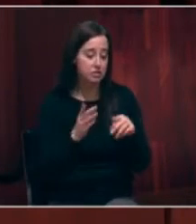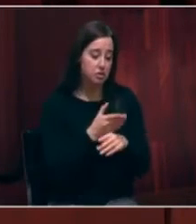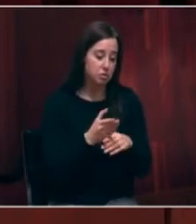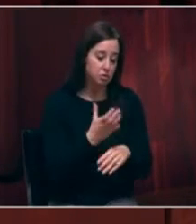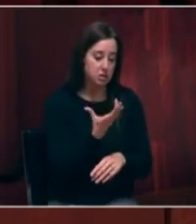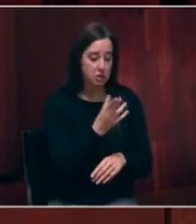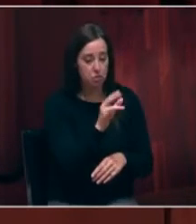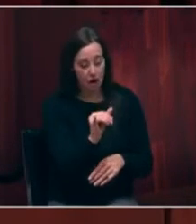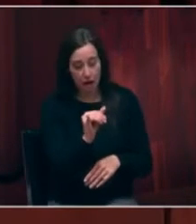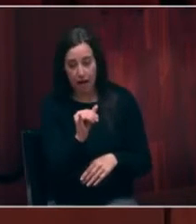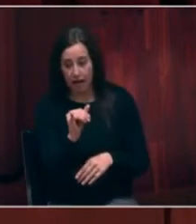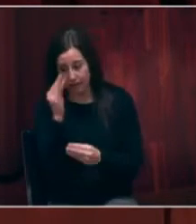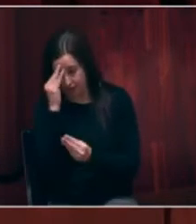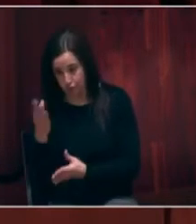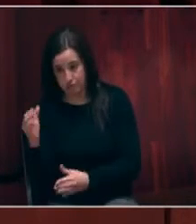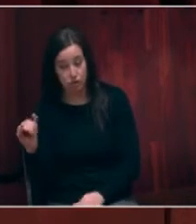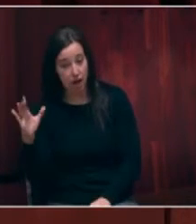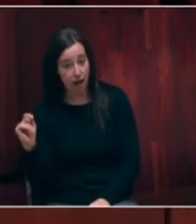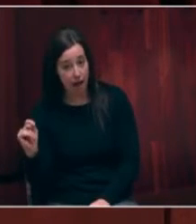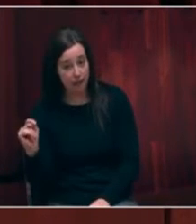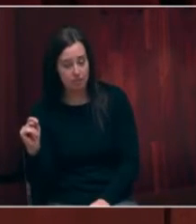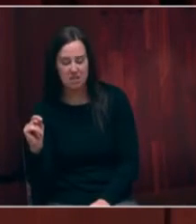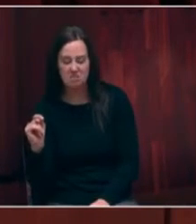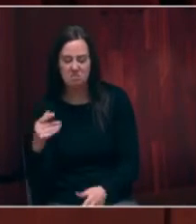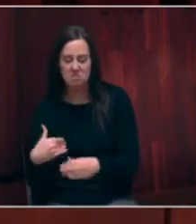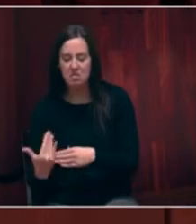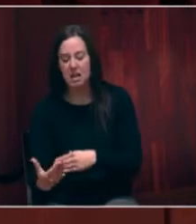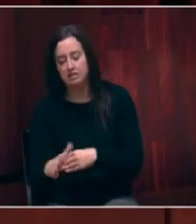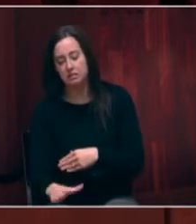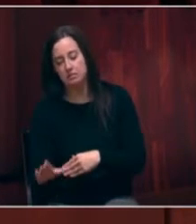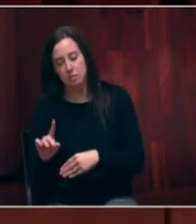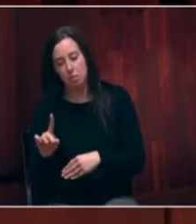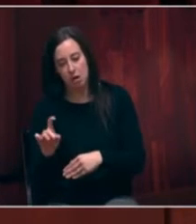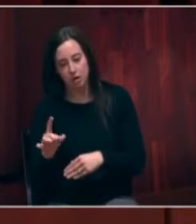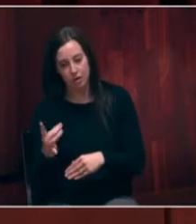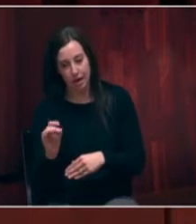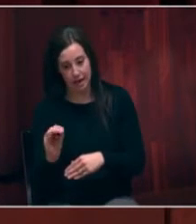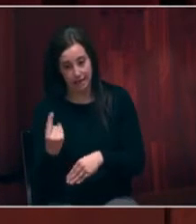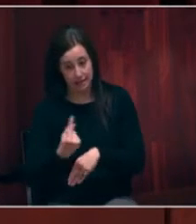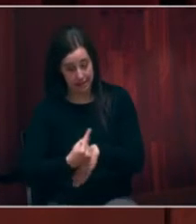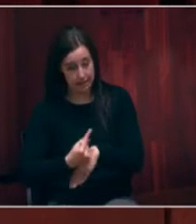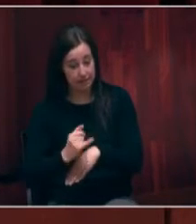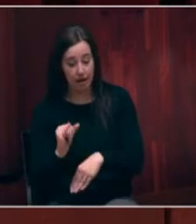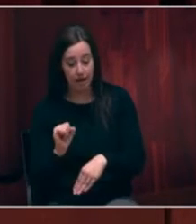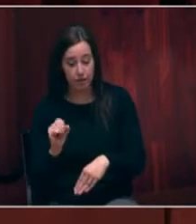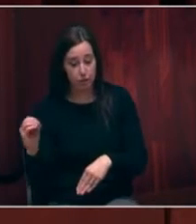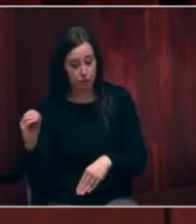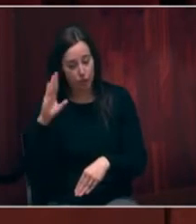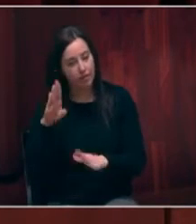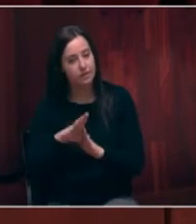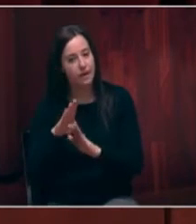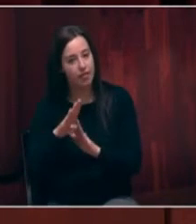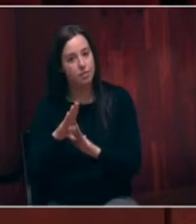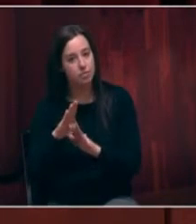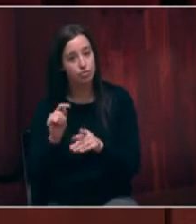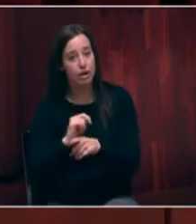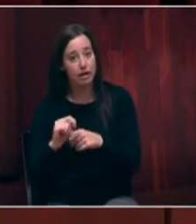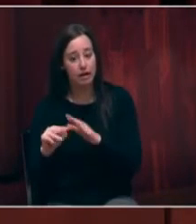of Information Act. But within the next 180 days, ISU has taken it on to develop a series of training modules that will help